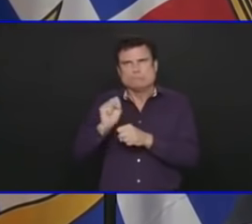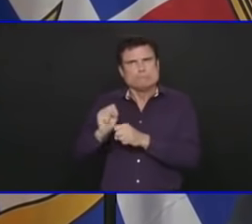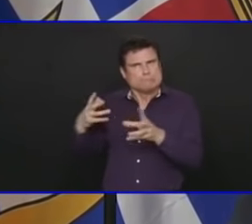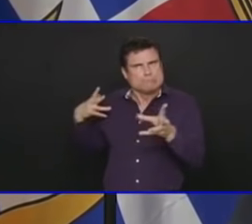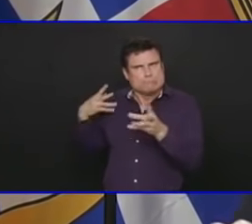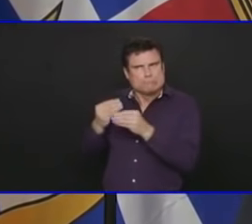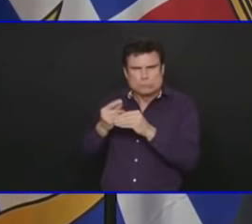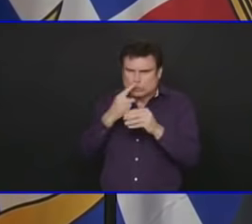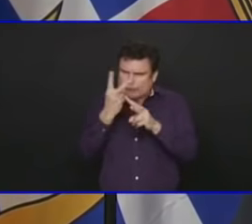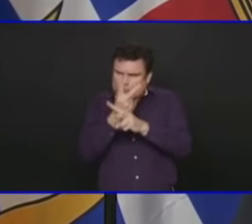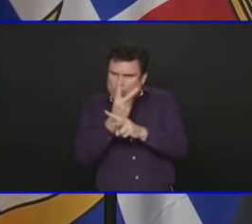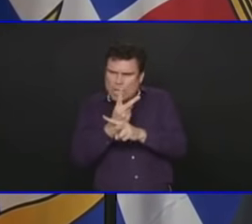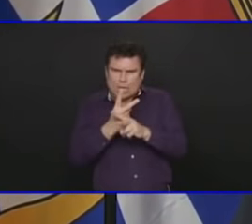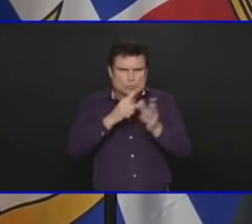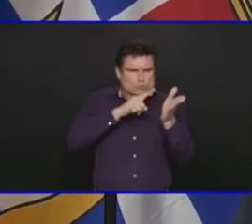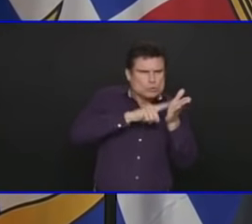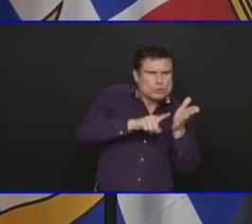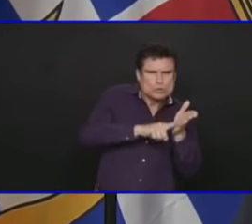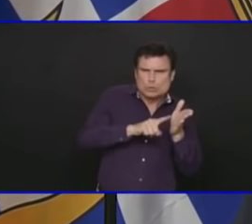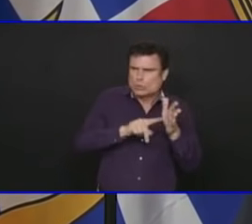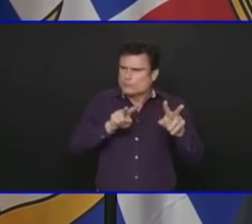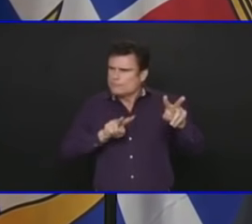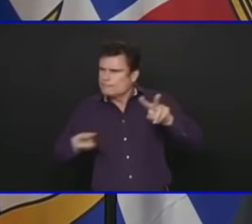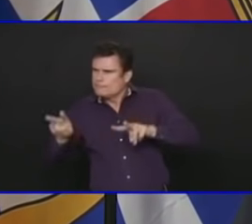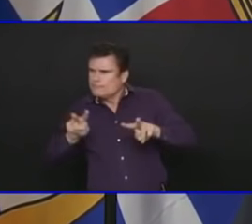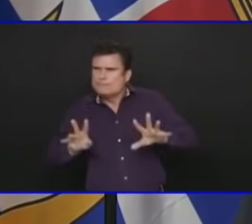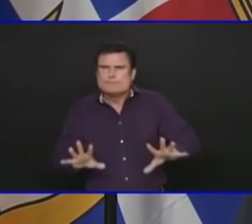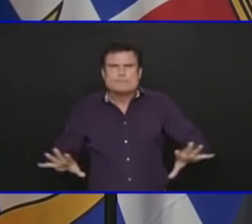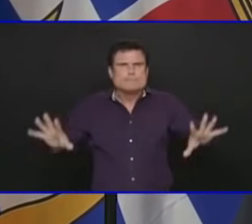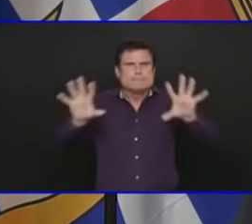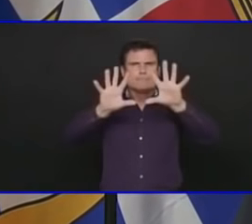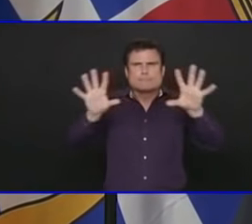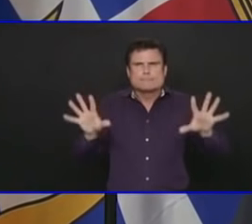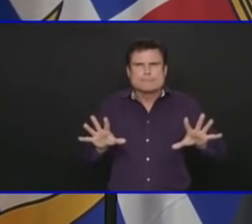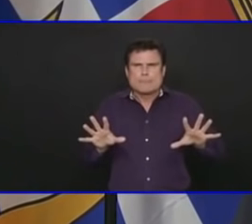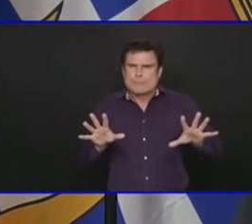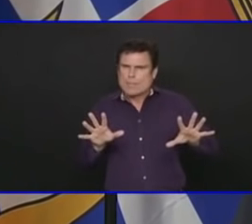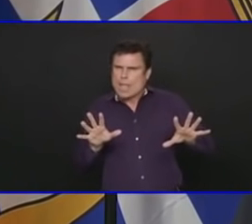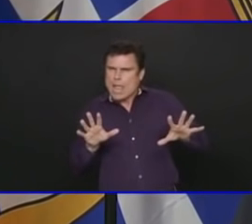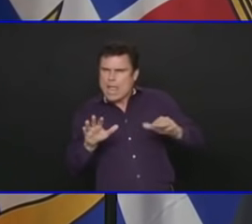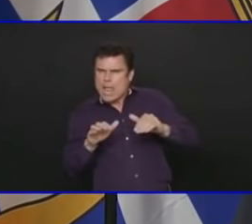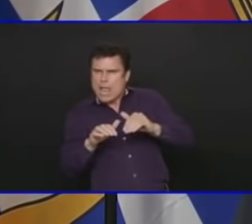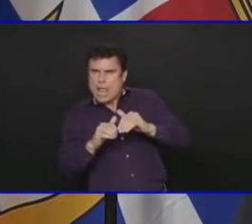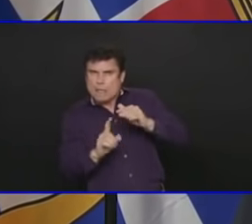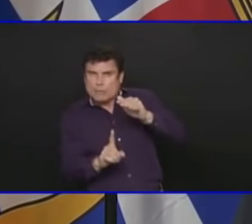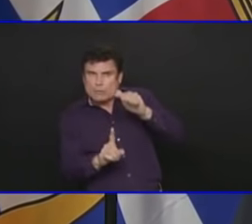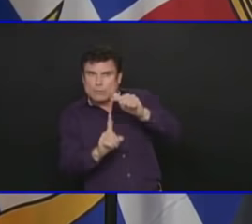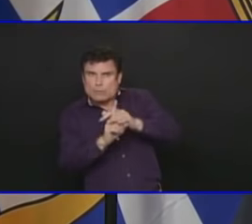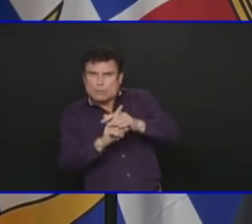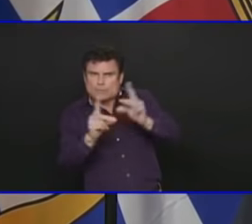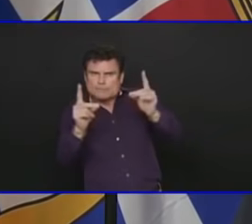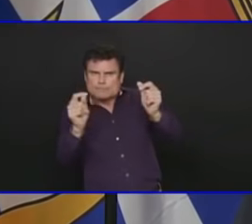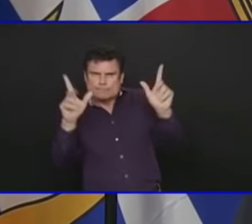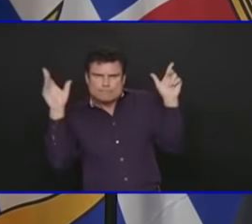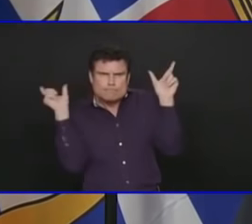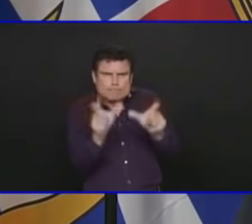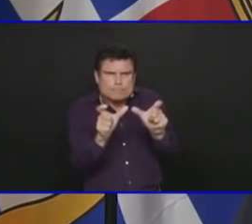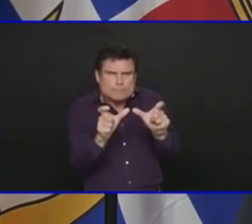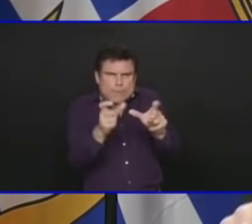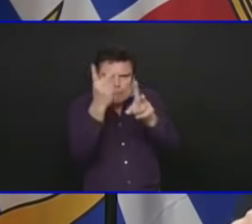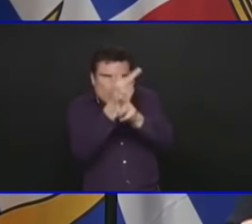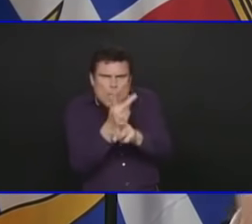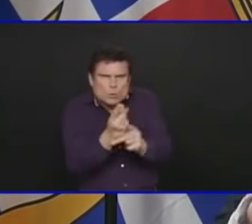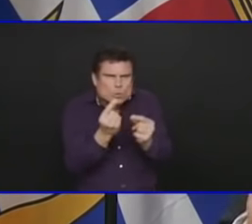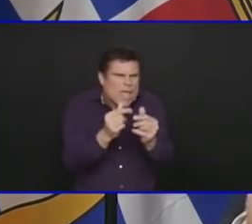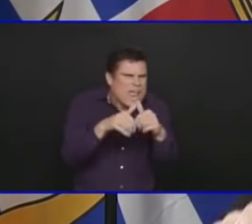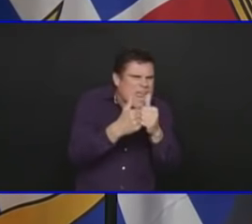anybody who is COVID positive and link them and do that contact tracing. So that's what we'll be focusing